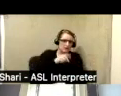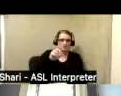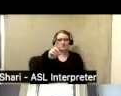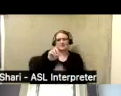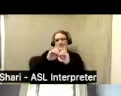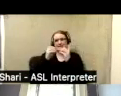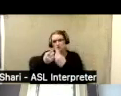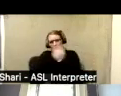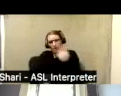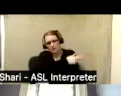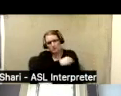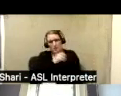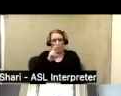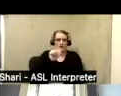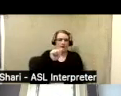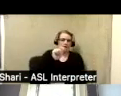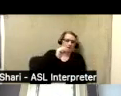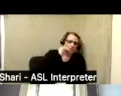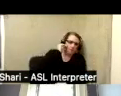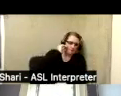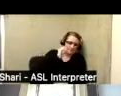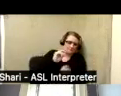hospital, or at home," end quote.